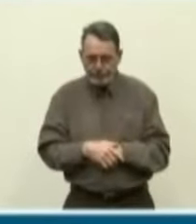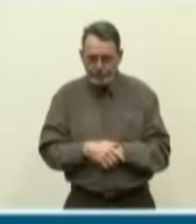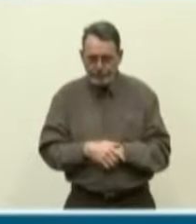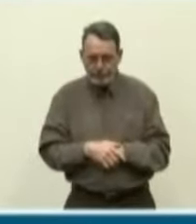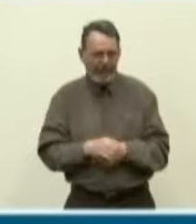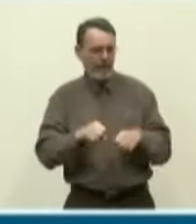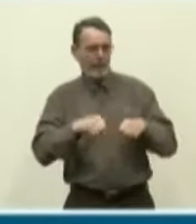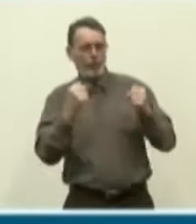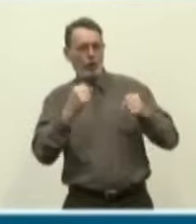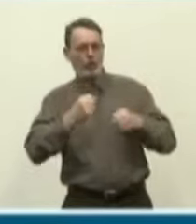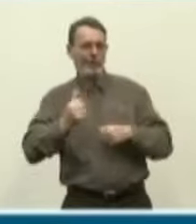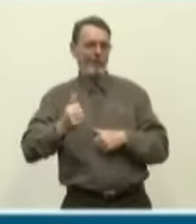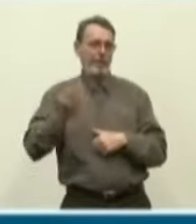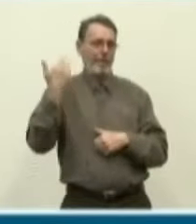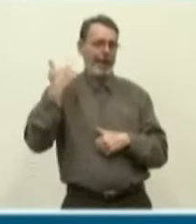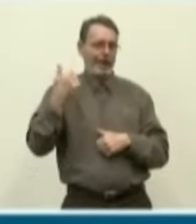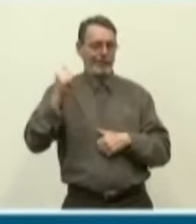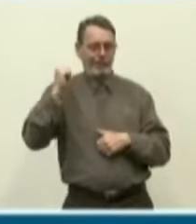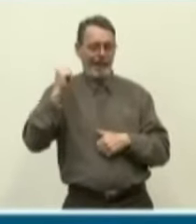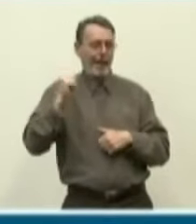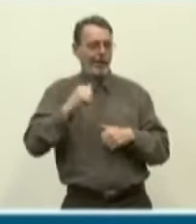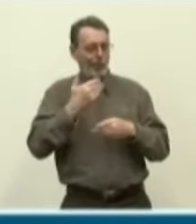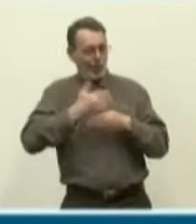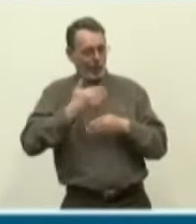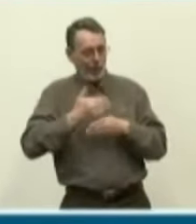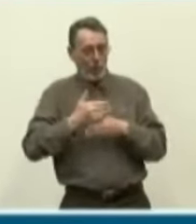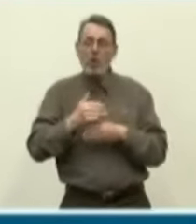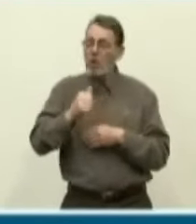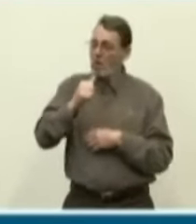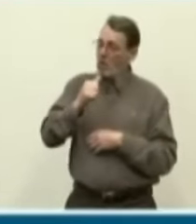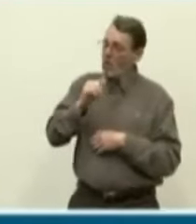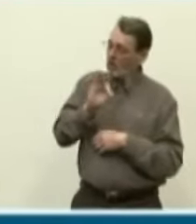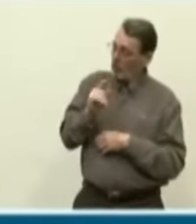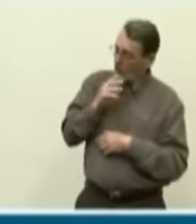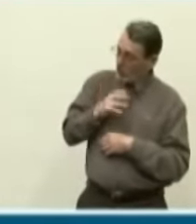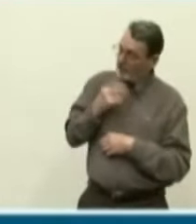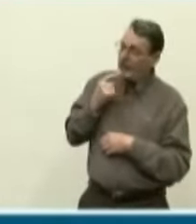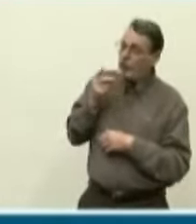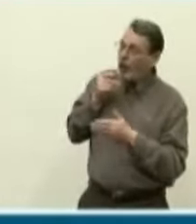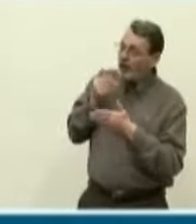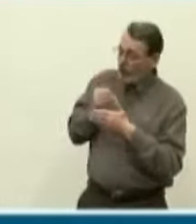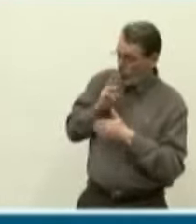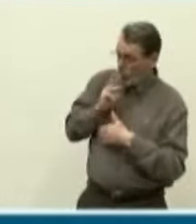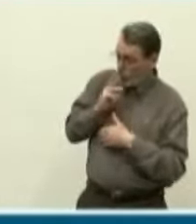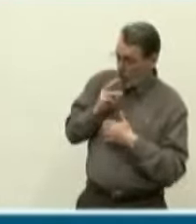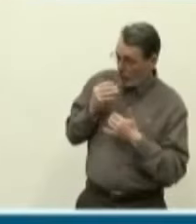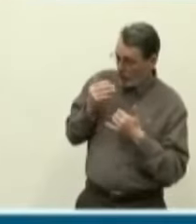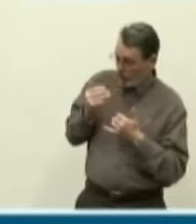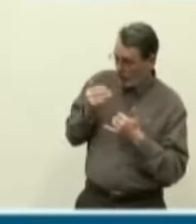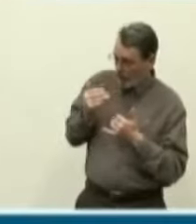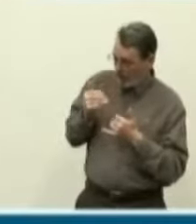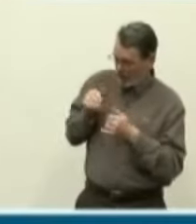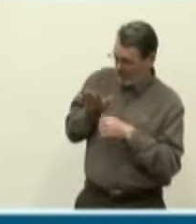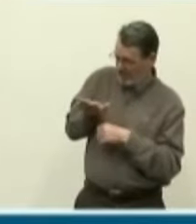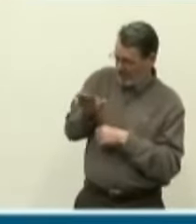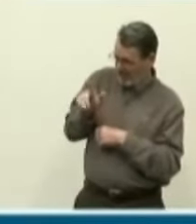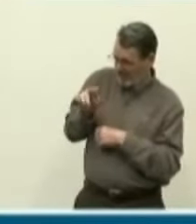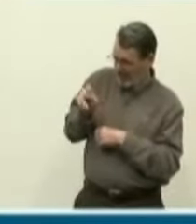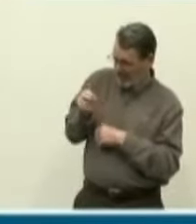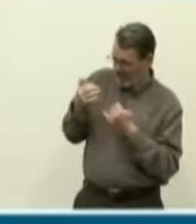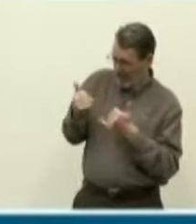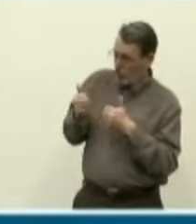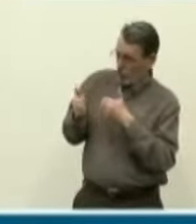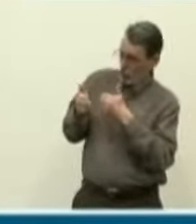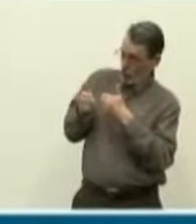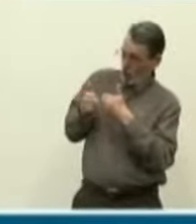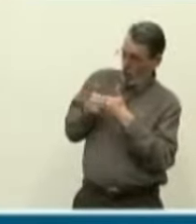in the back window. So I see that you are near the water. Is there like a little lake there? Are you on the side of the